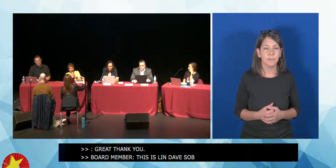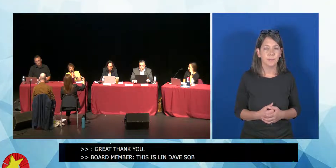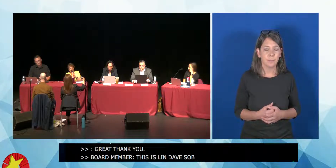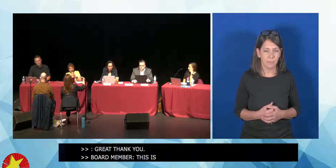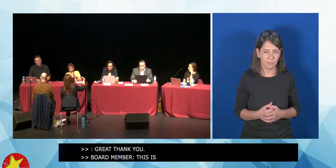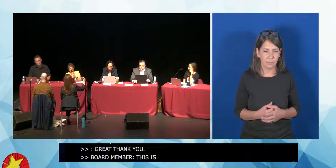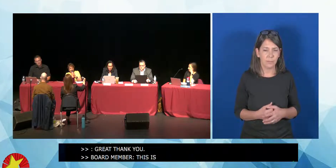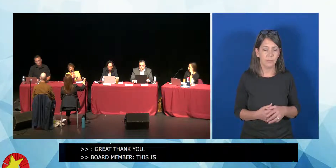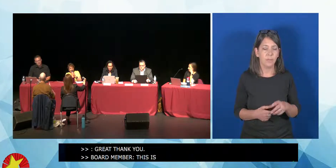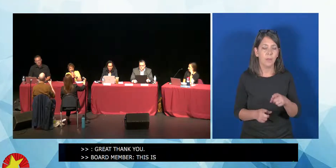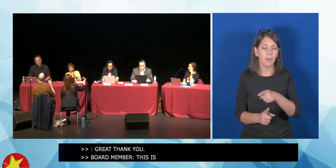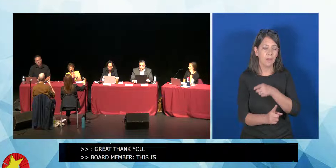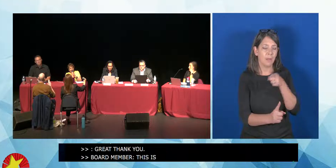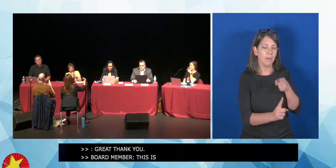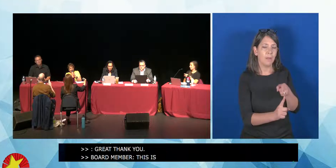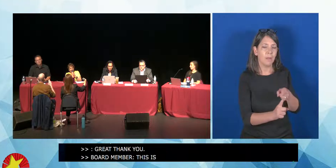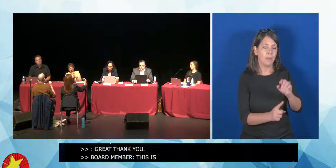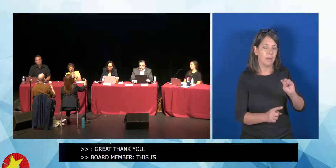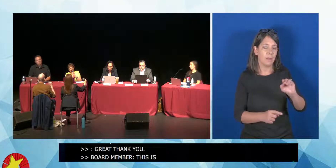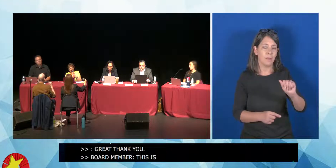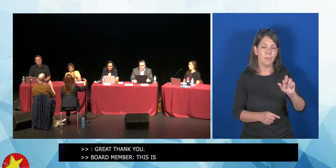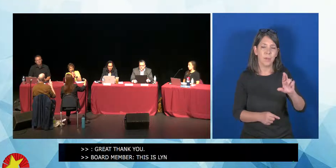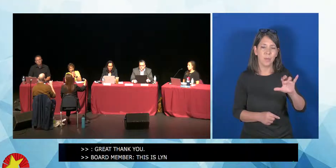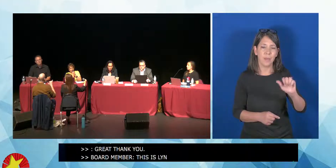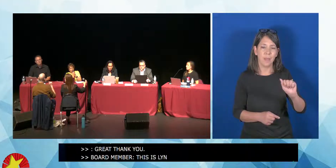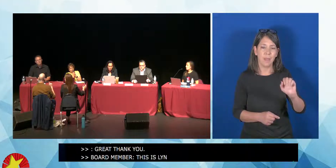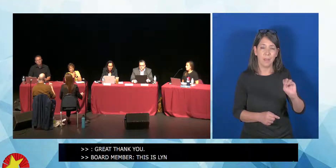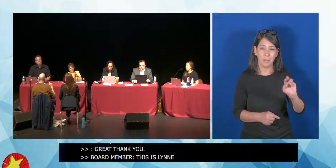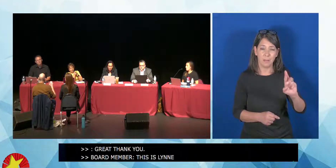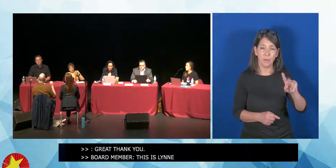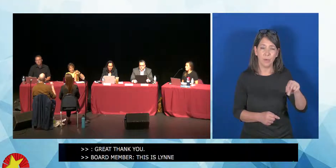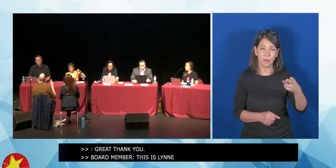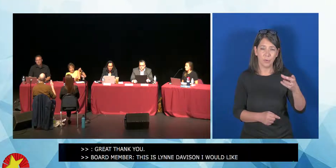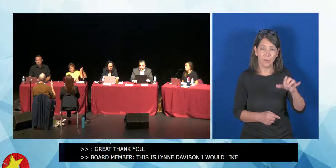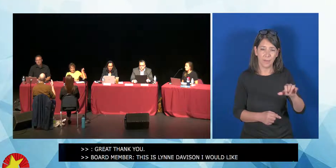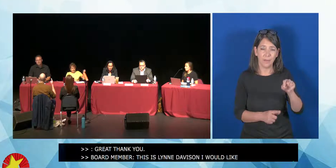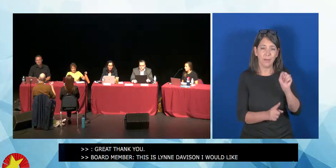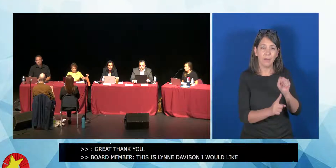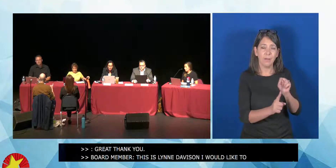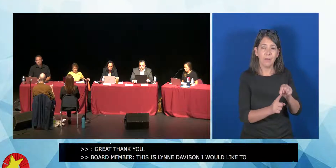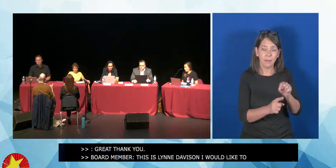Dr. Maria Murphy and the policy